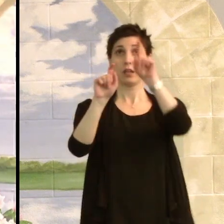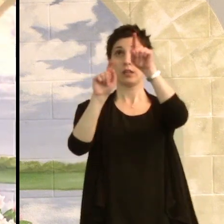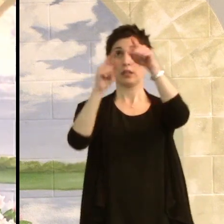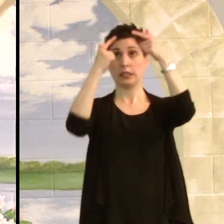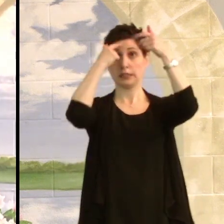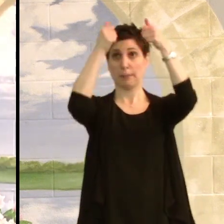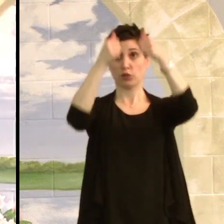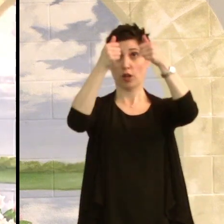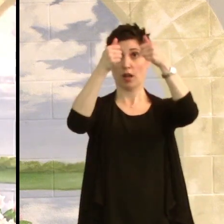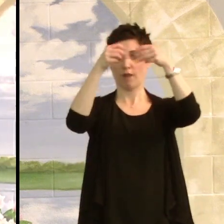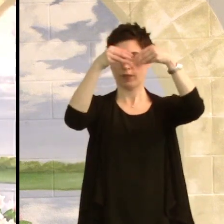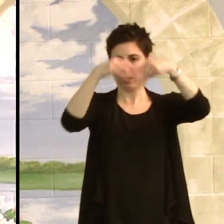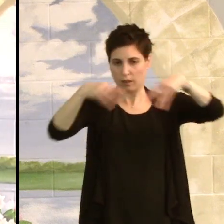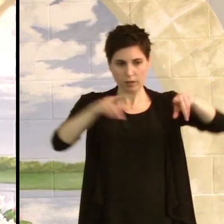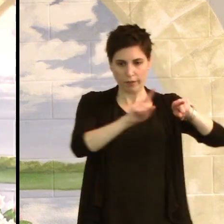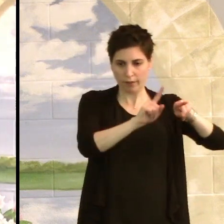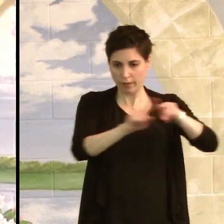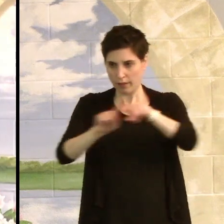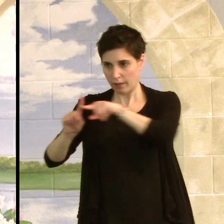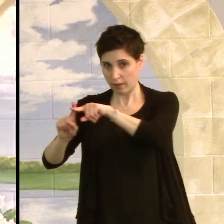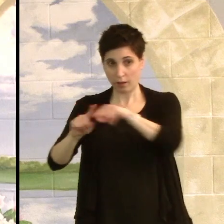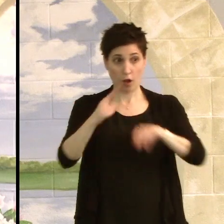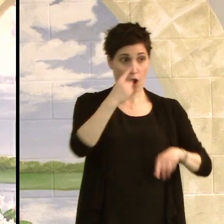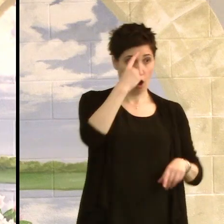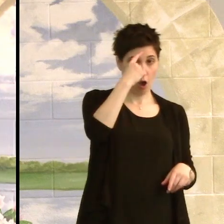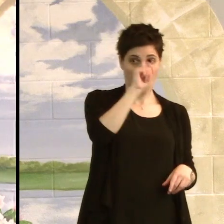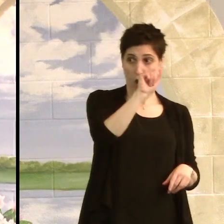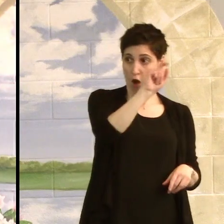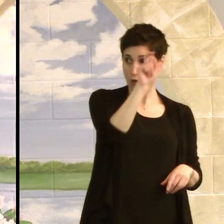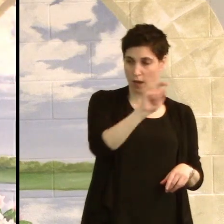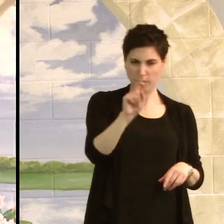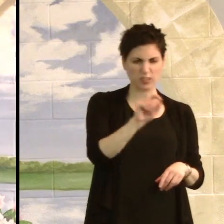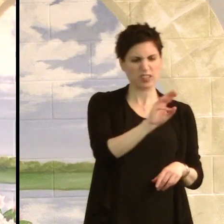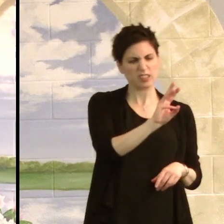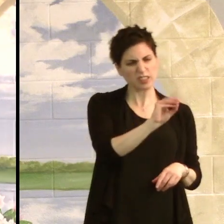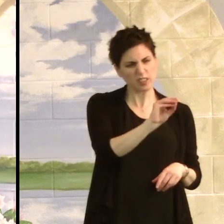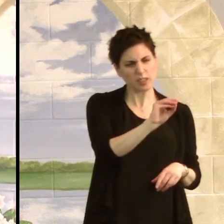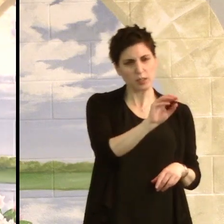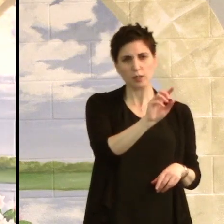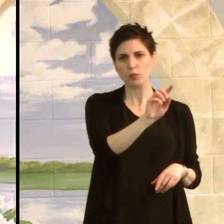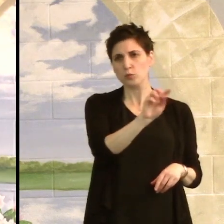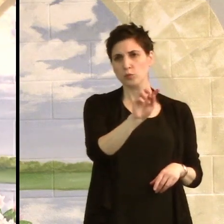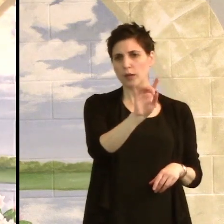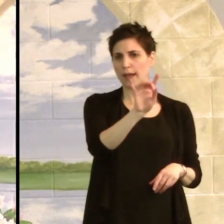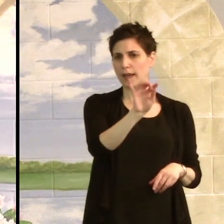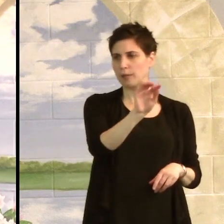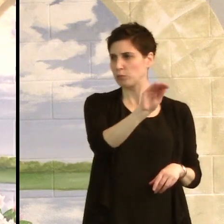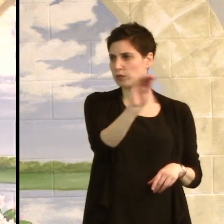all dementias. It is the most common type of dementia.